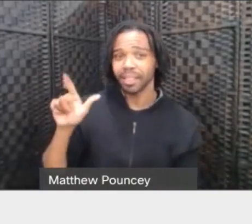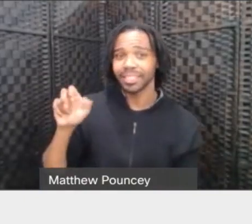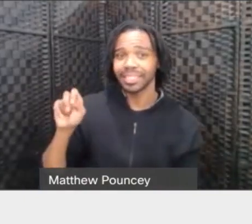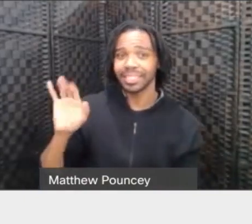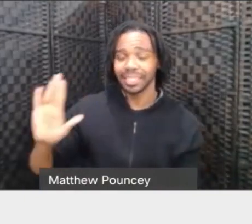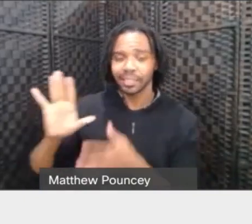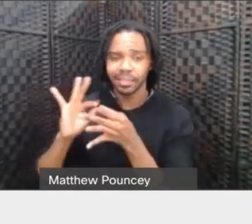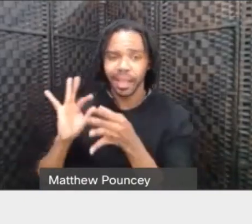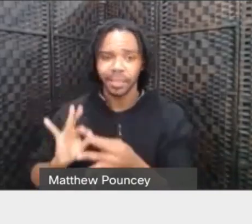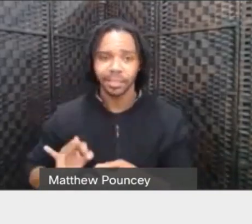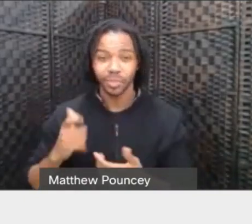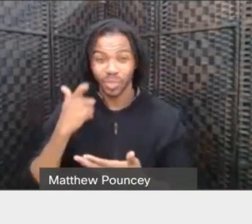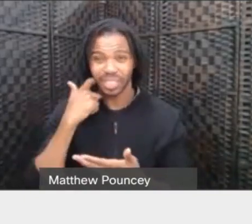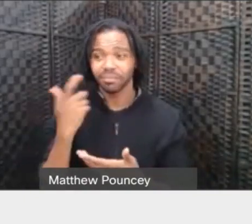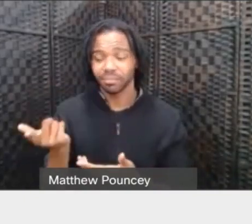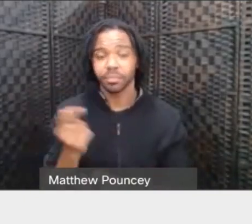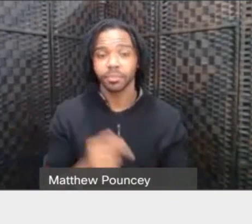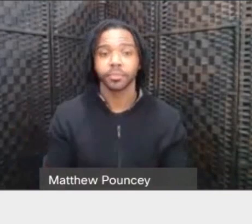for